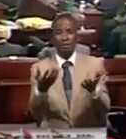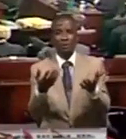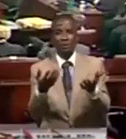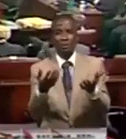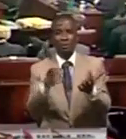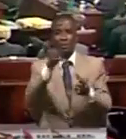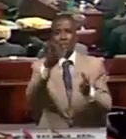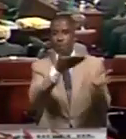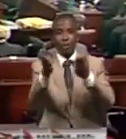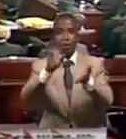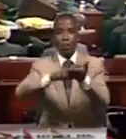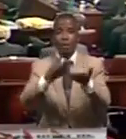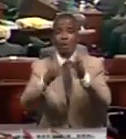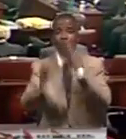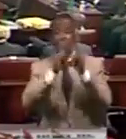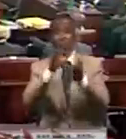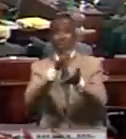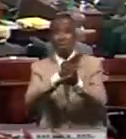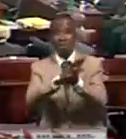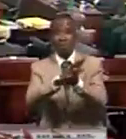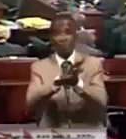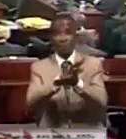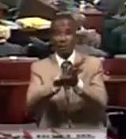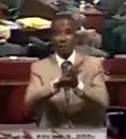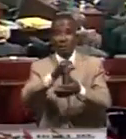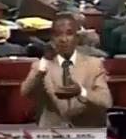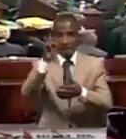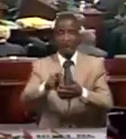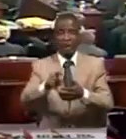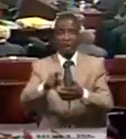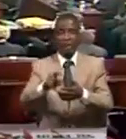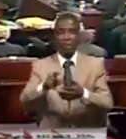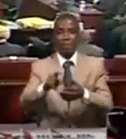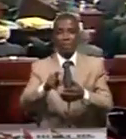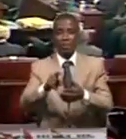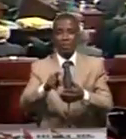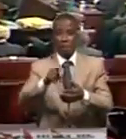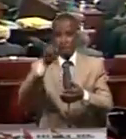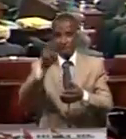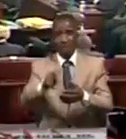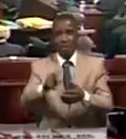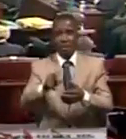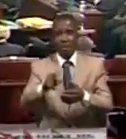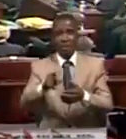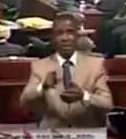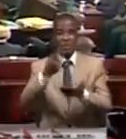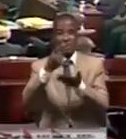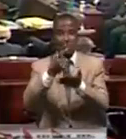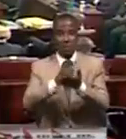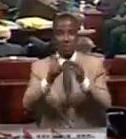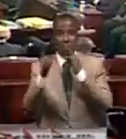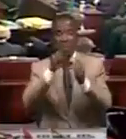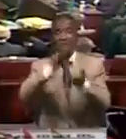statement. yes, my lord. And the witness statement is supposed to be subjected, it is going to stand as your evidence in chief. Yes, my